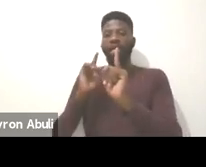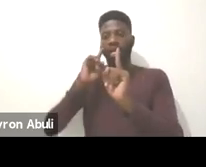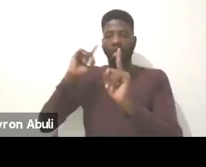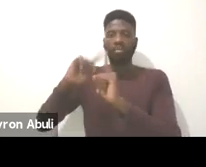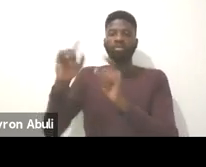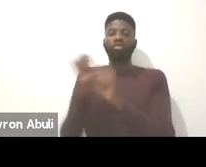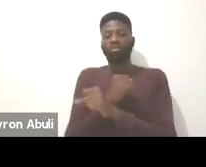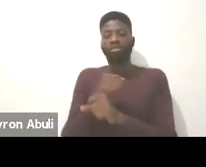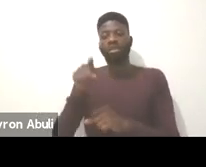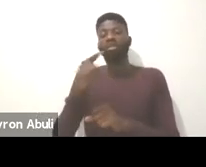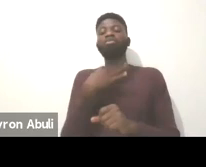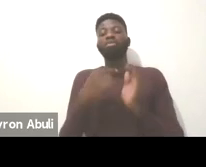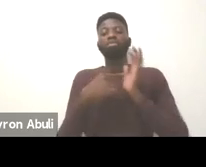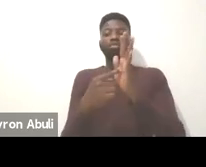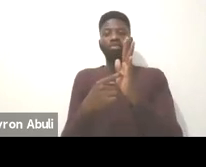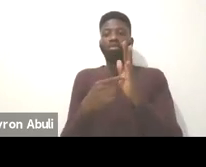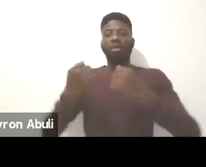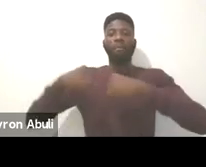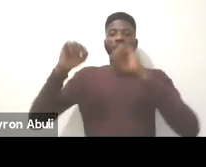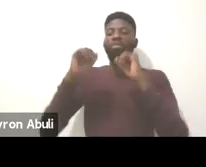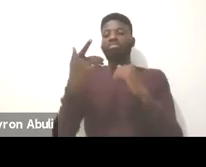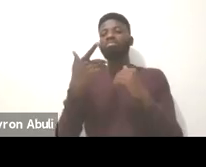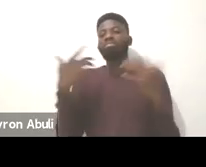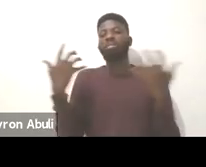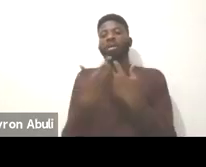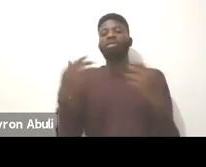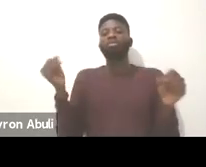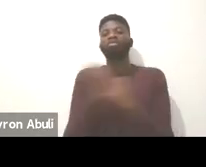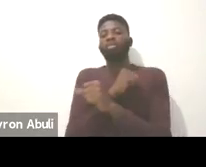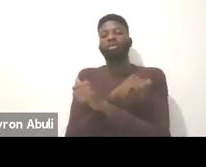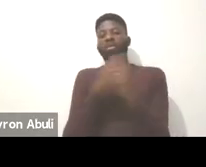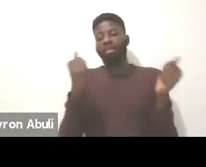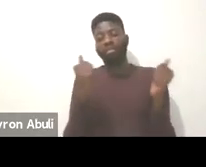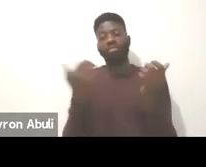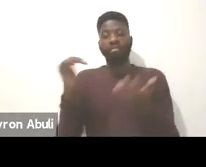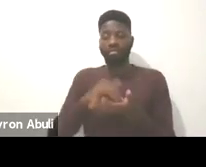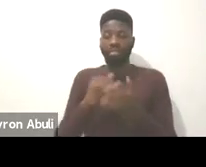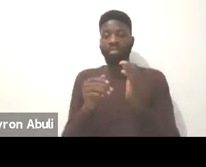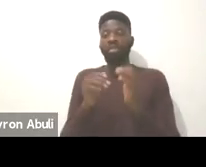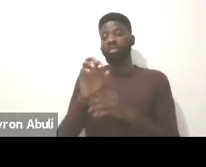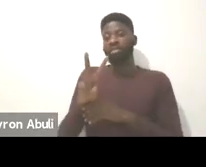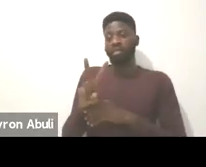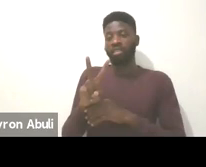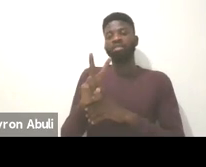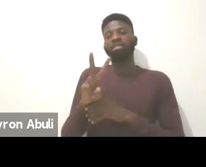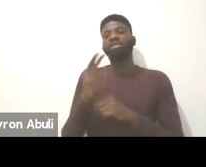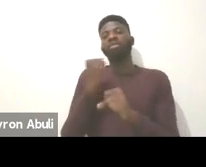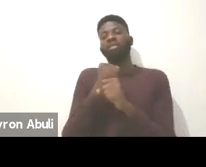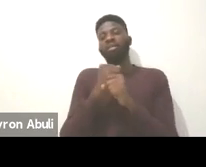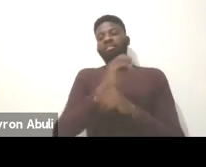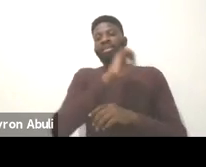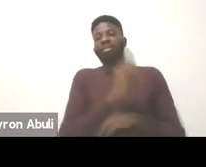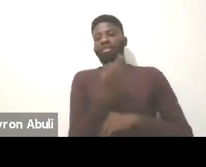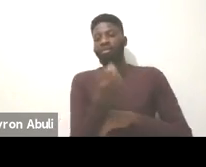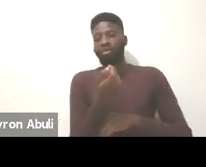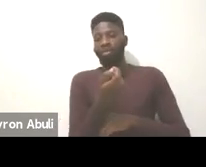that you're a good fit for the job. Because again, we say that the resume only does a small part. Then you're given an opportunity